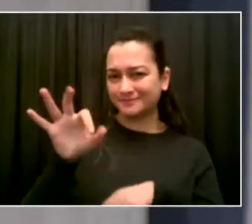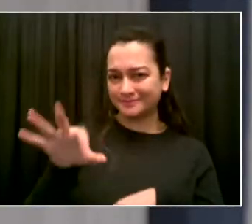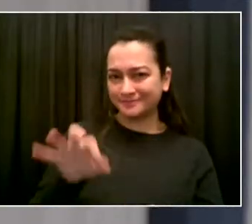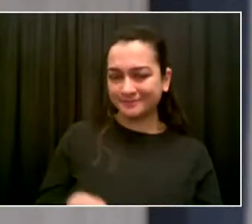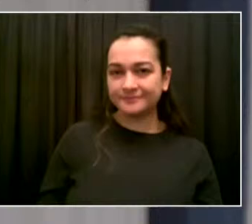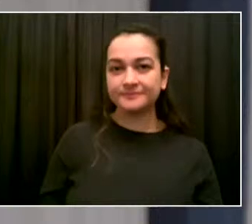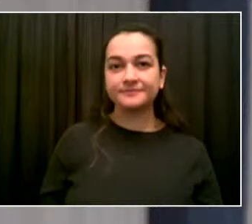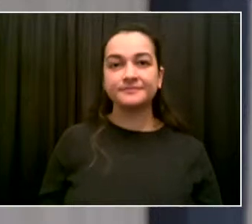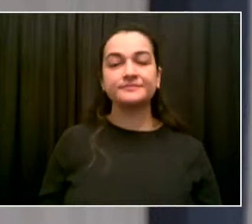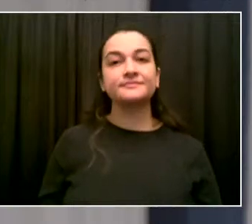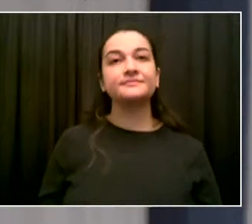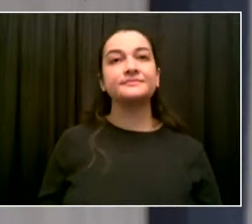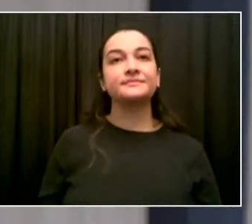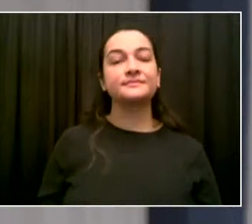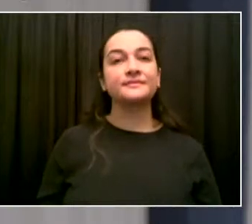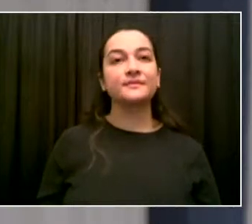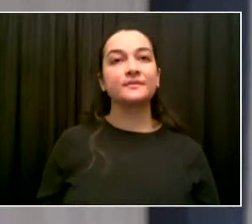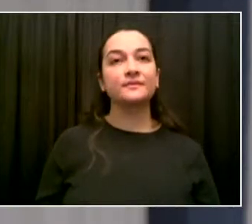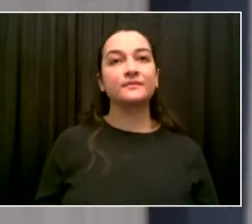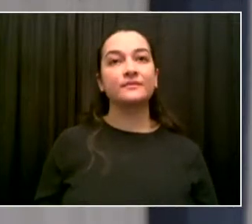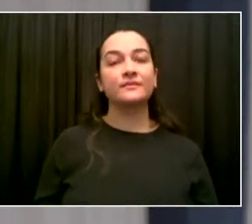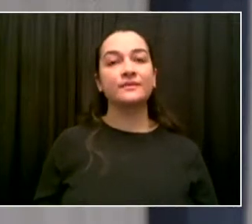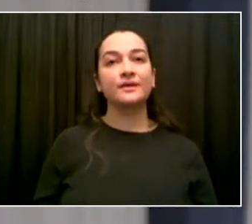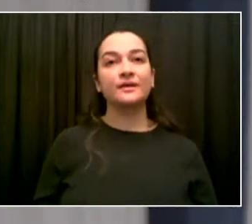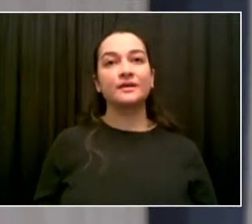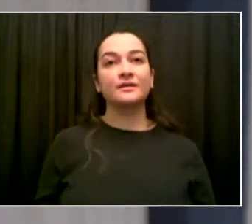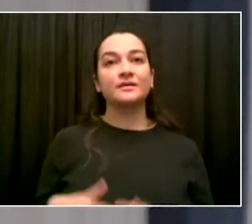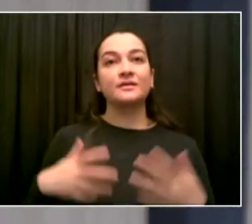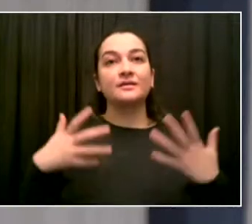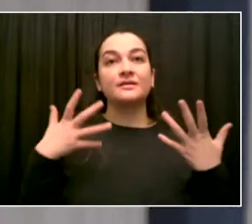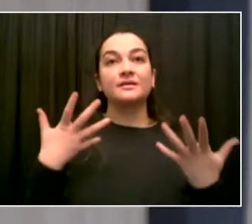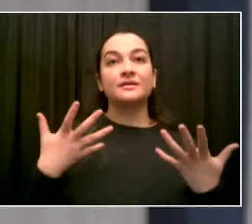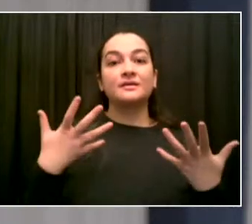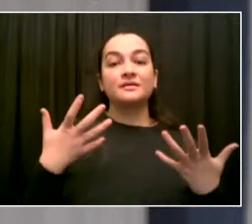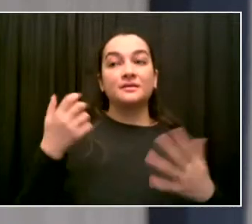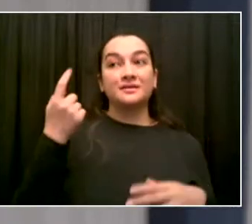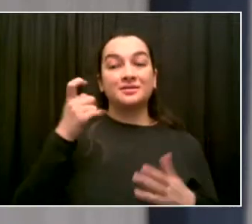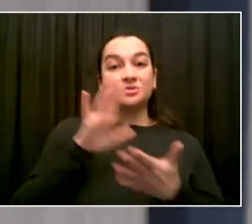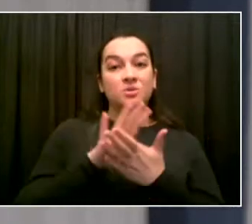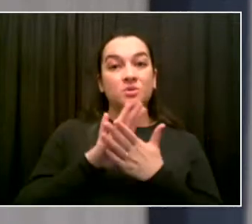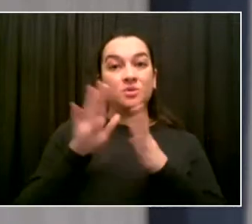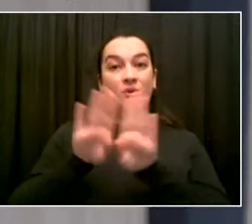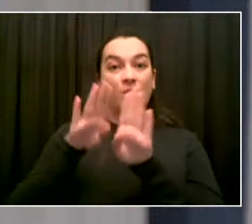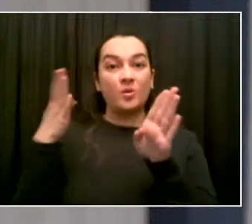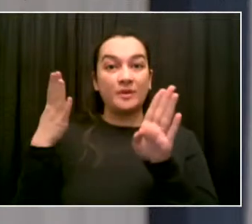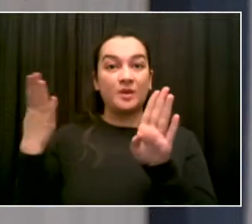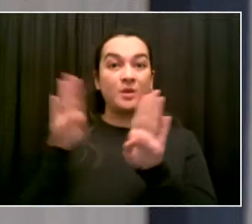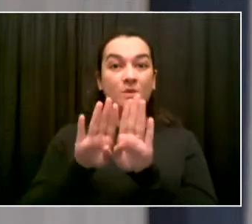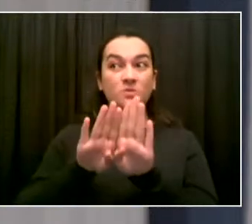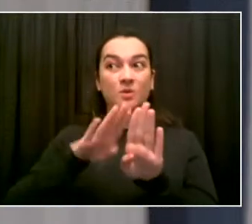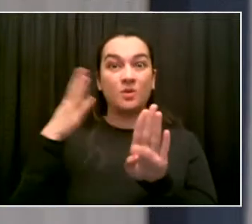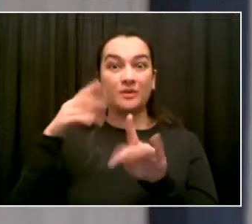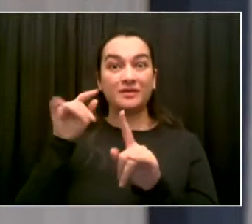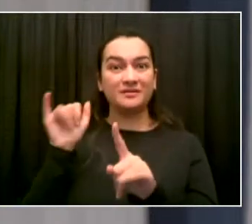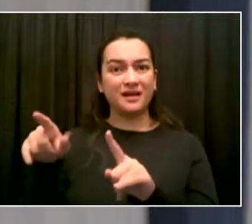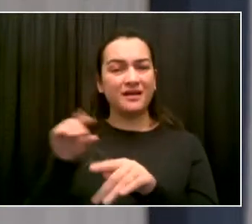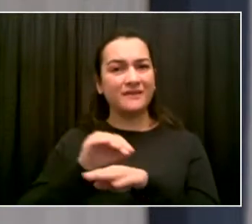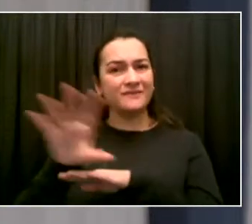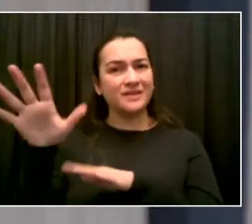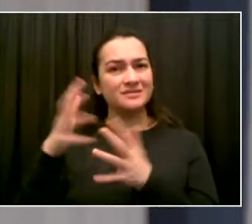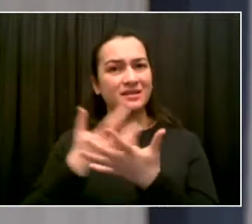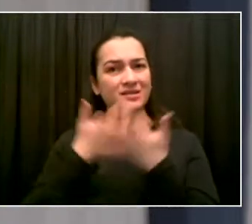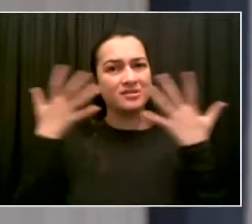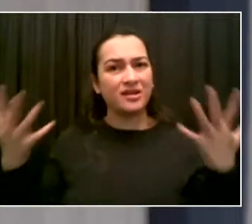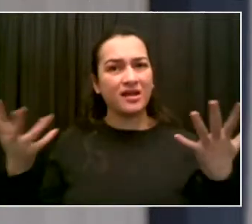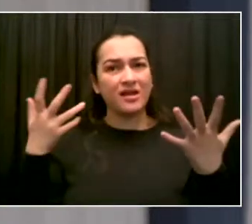disruptive 24-hour closures is over. That's one of the things that the new policy gets us